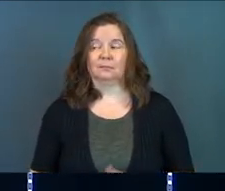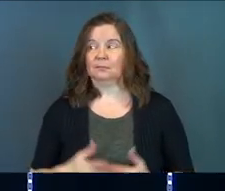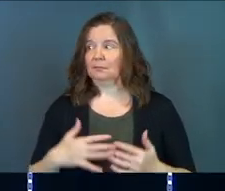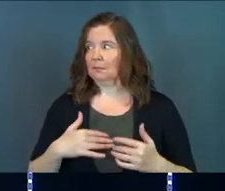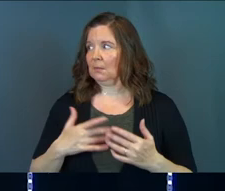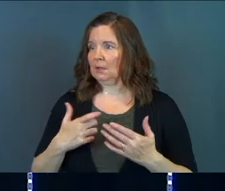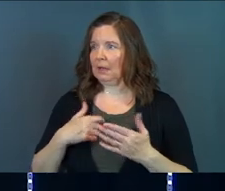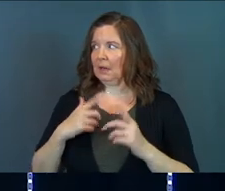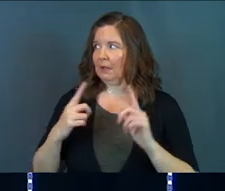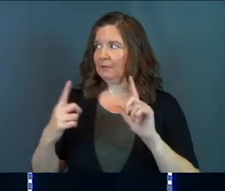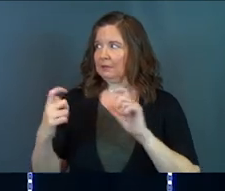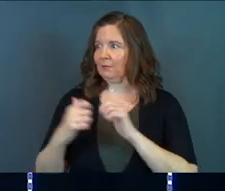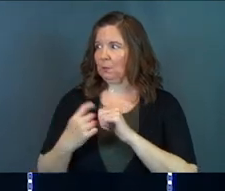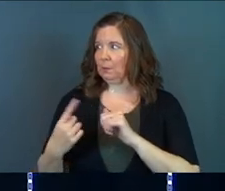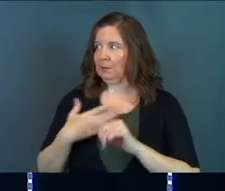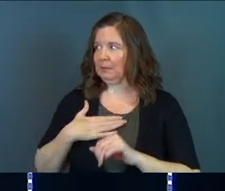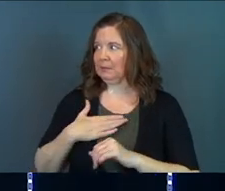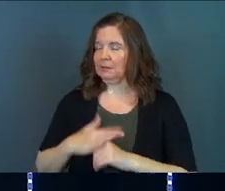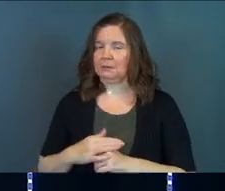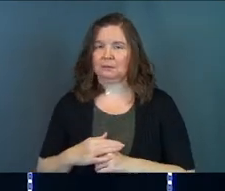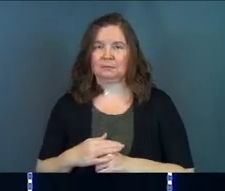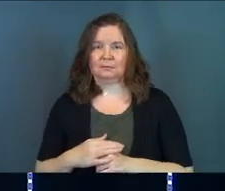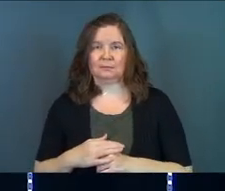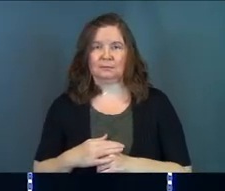Oh my goodness, can I have a selfie, please?